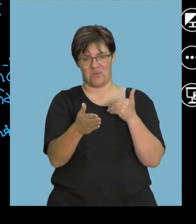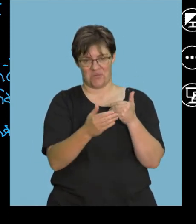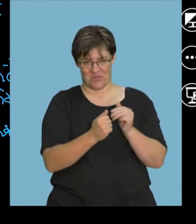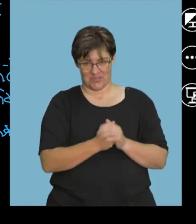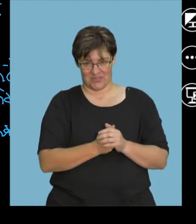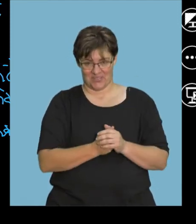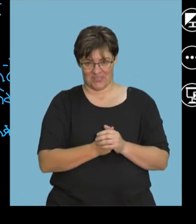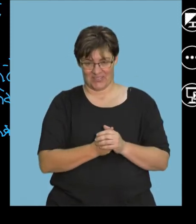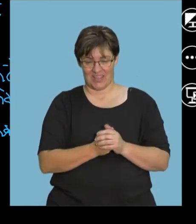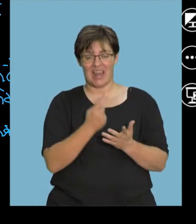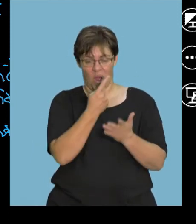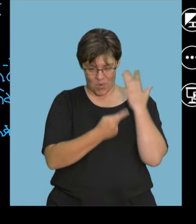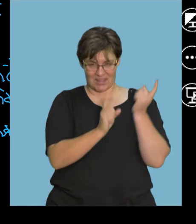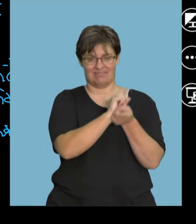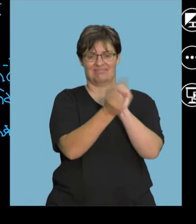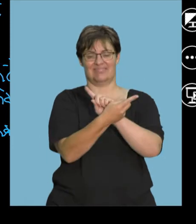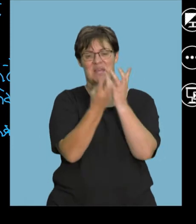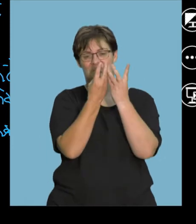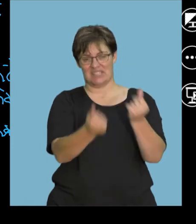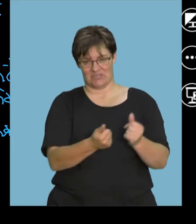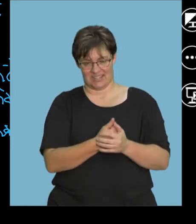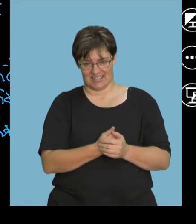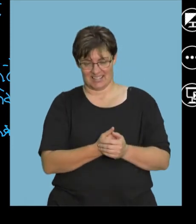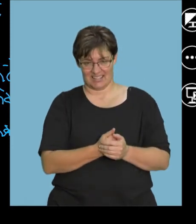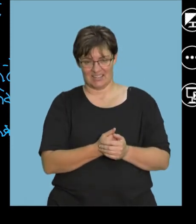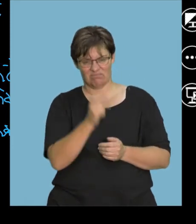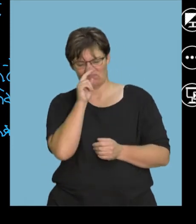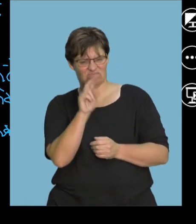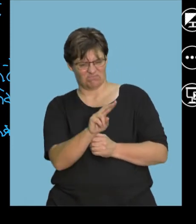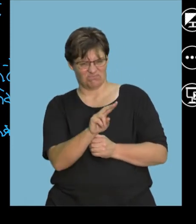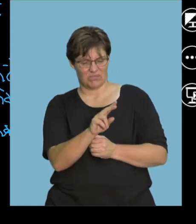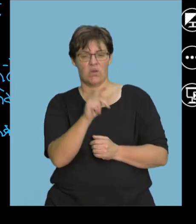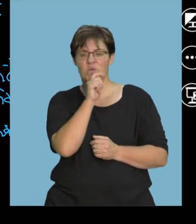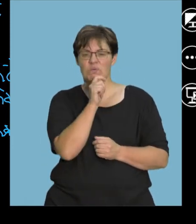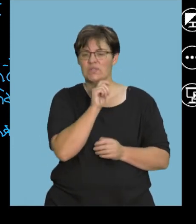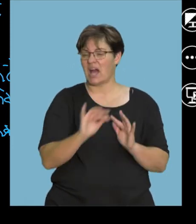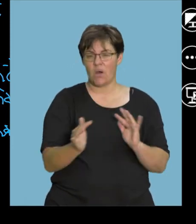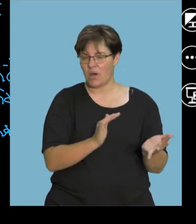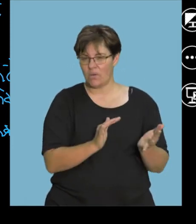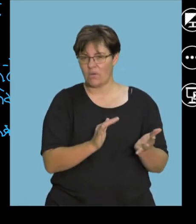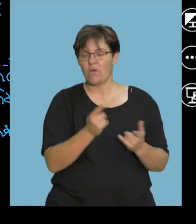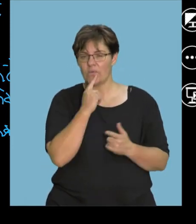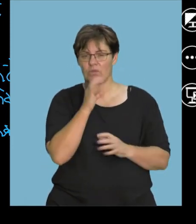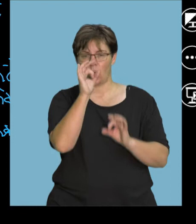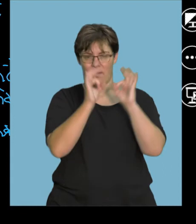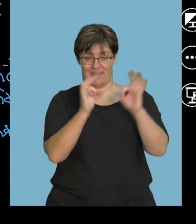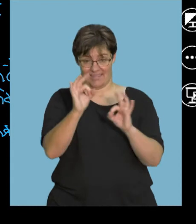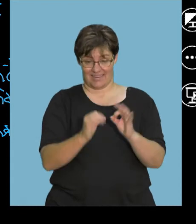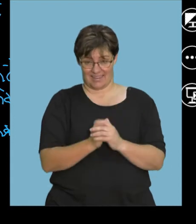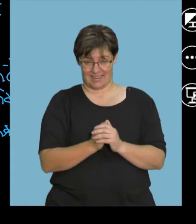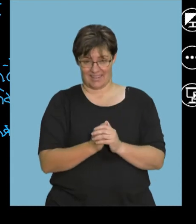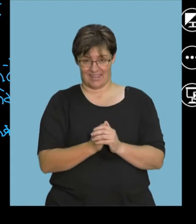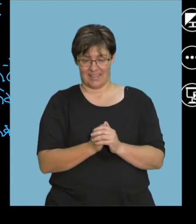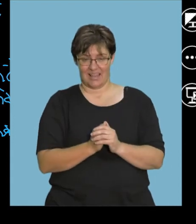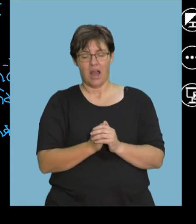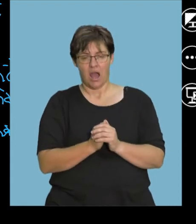magnets. They only become magnetic materials, okay? So that's a very good observation. Or you can use this in terms of using